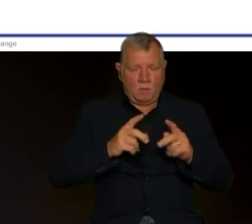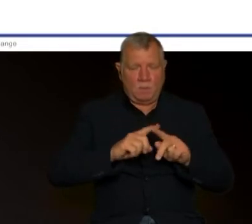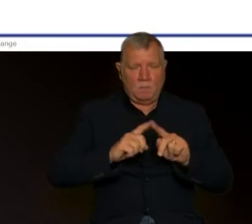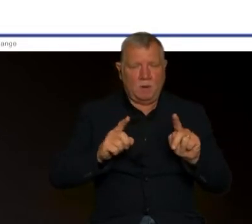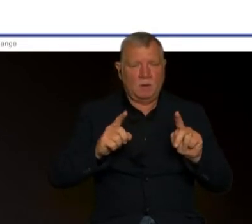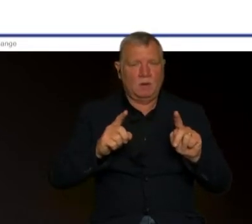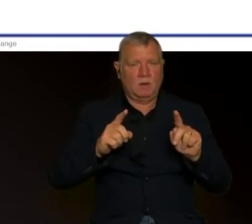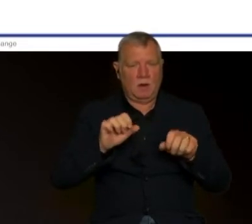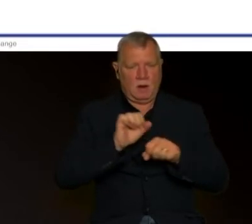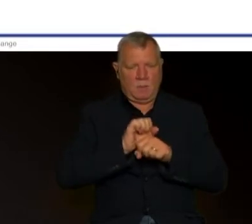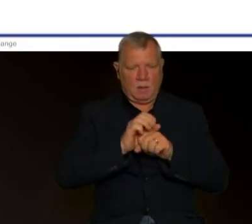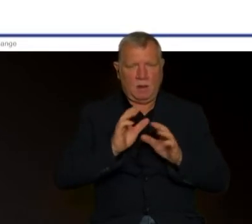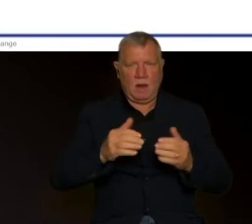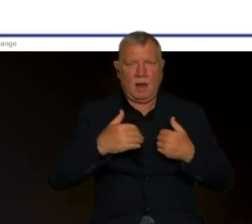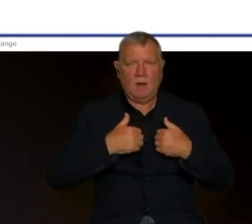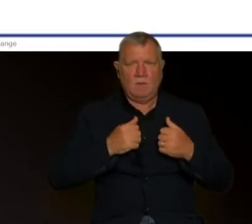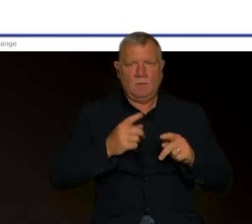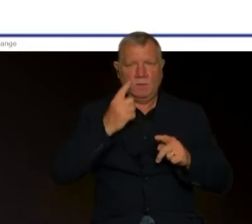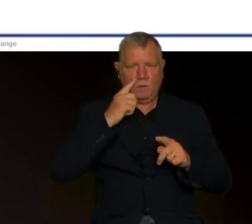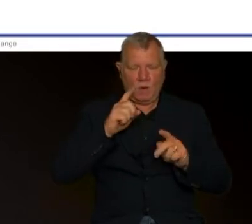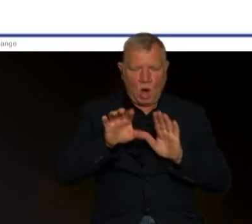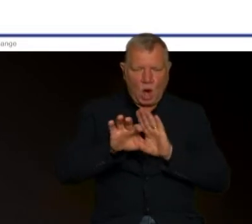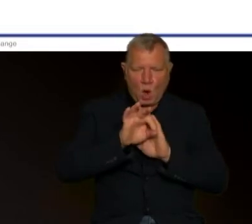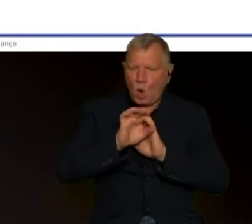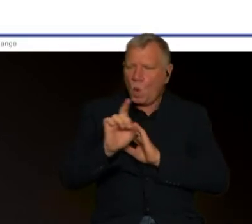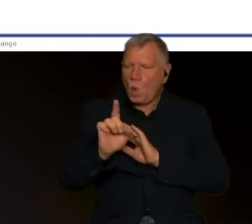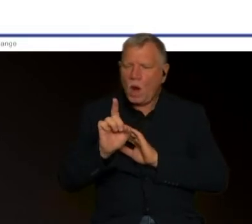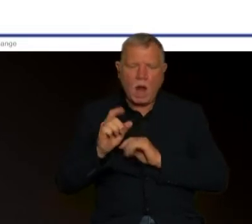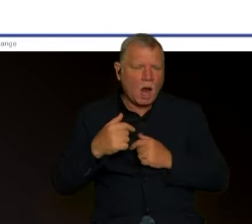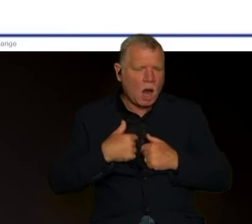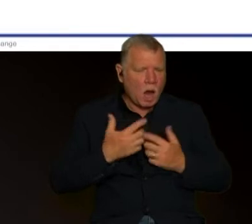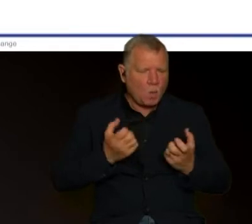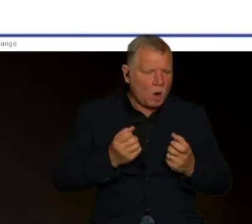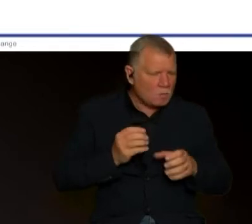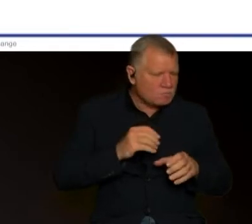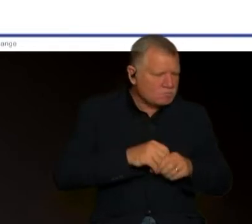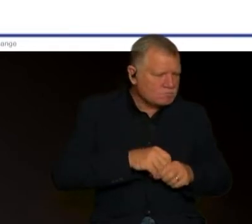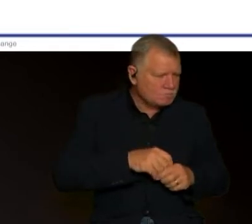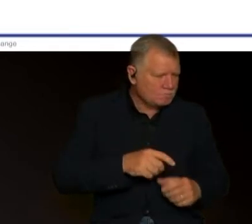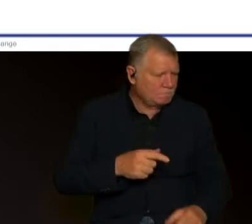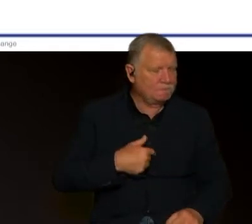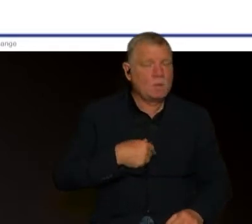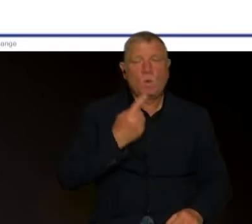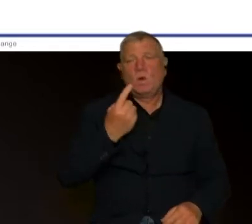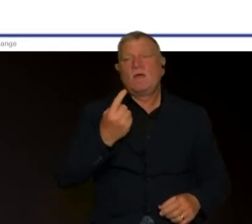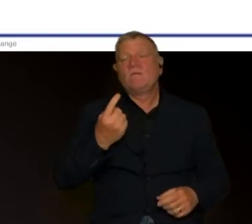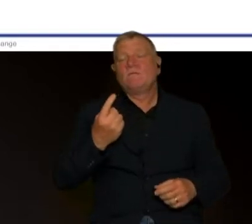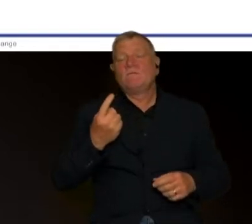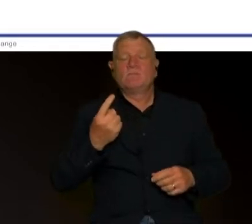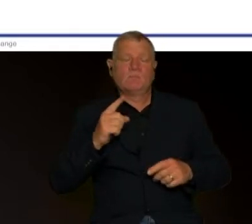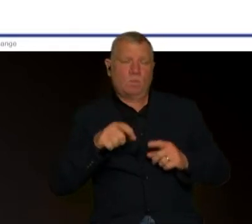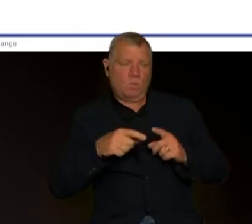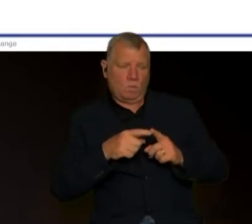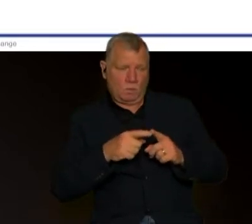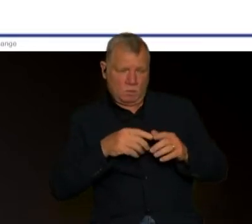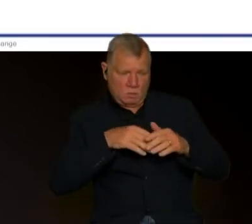visualization in terms of opportunity, but the employee has the opportunity to choose where they want to invest. So once the employees went